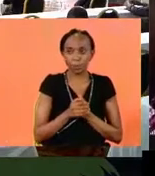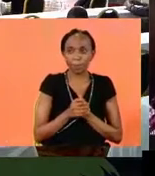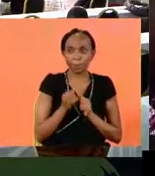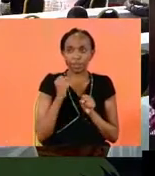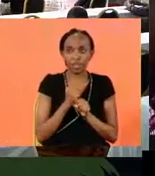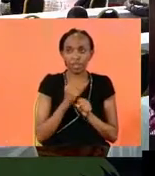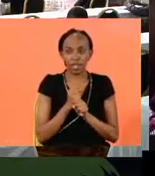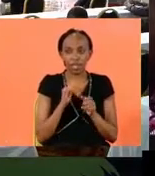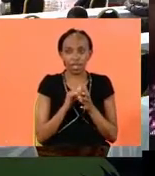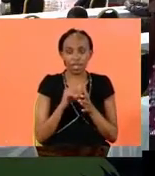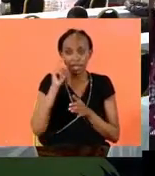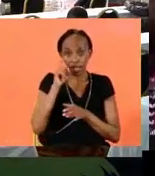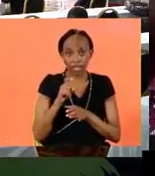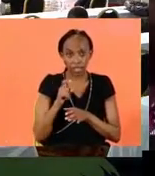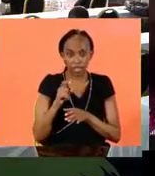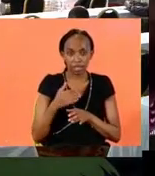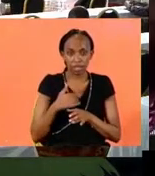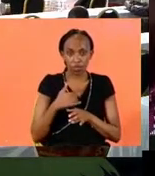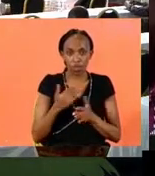so that they need to update